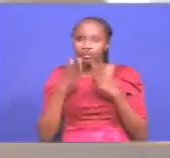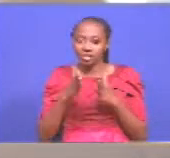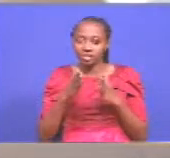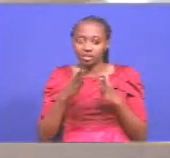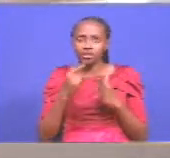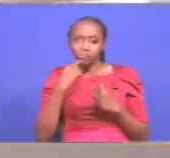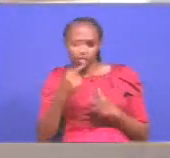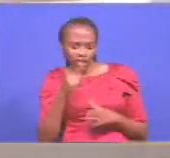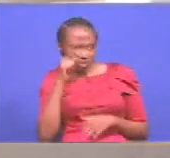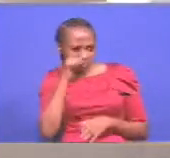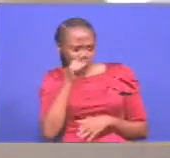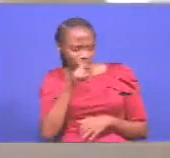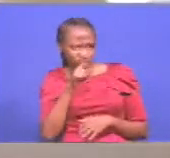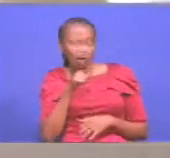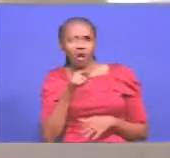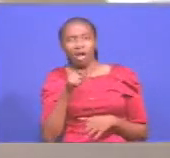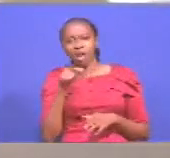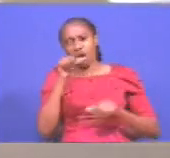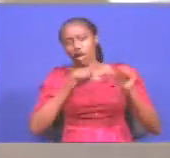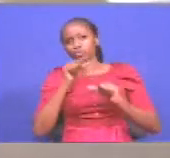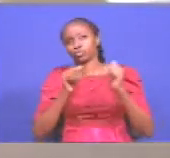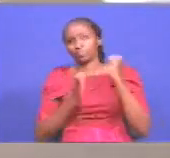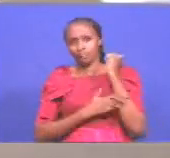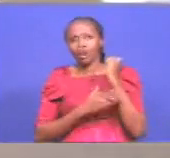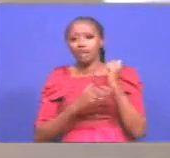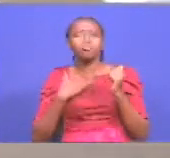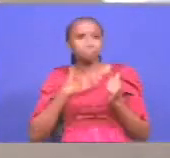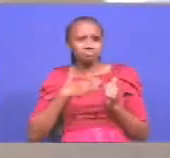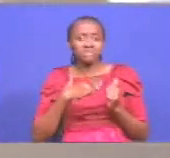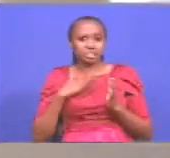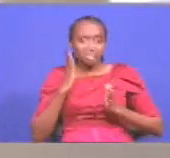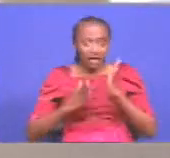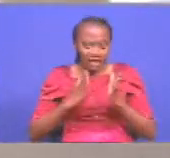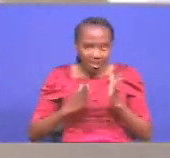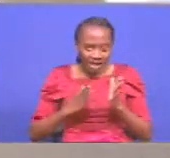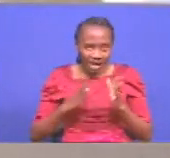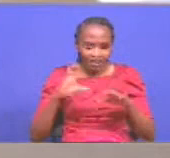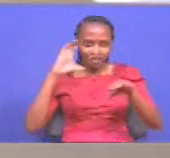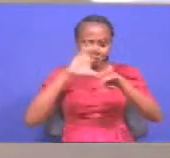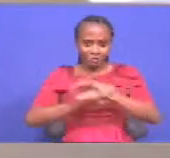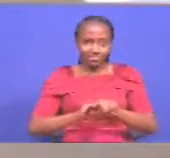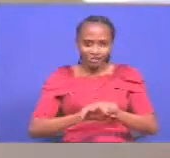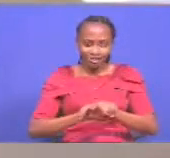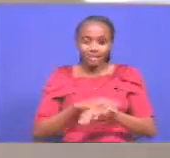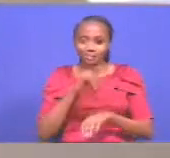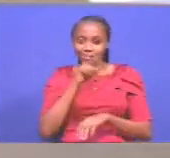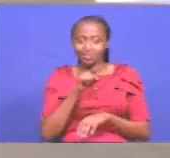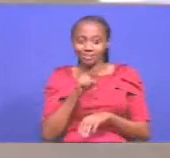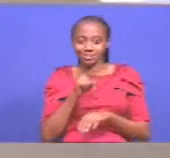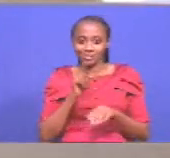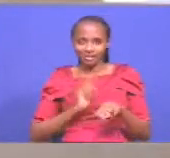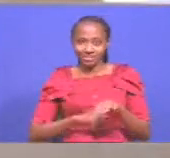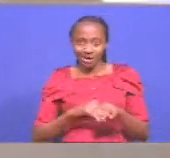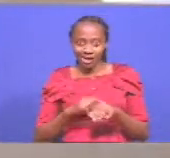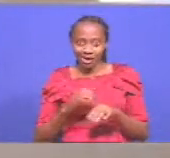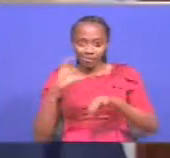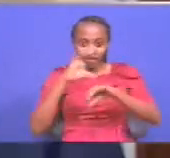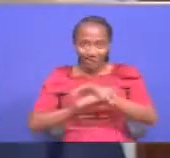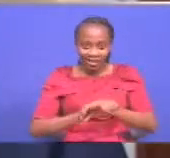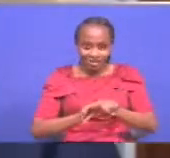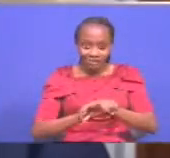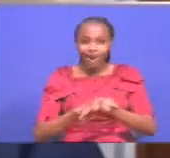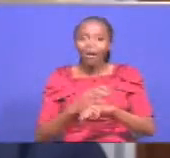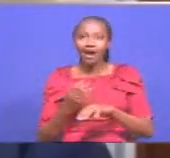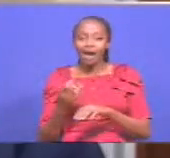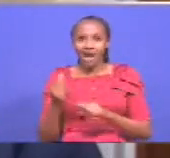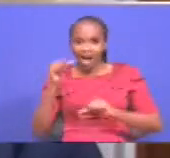boy and catch him for me? And you wait for me, I come. So when I come, I start dealing with that boy. And I